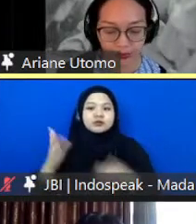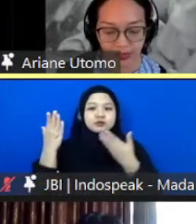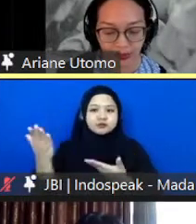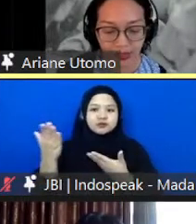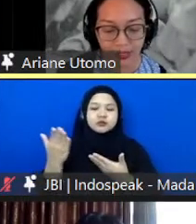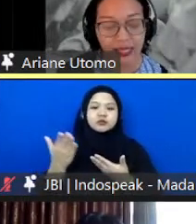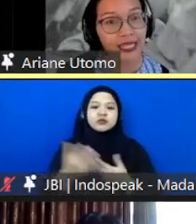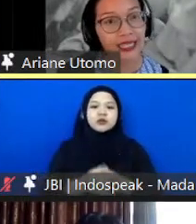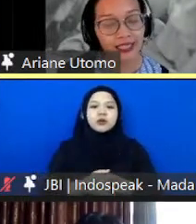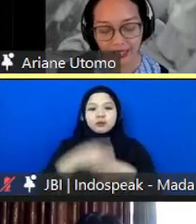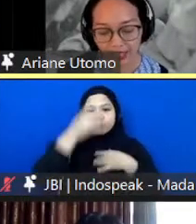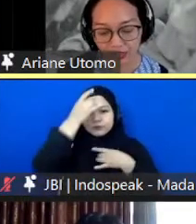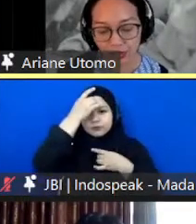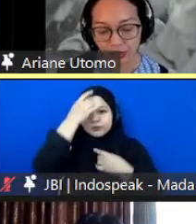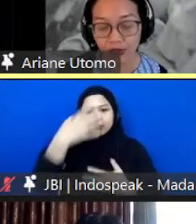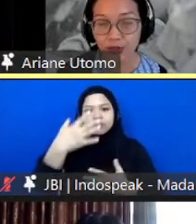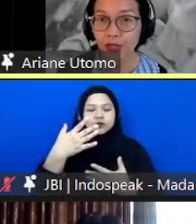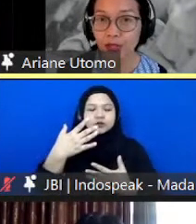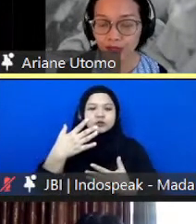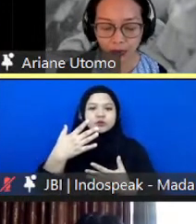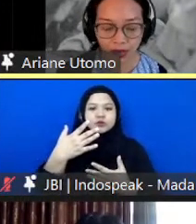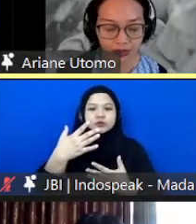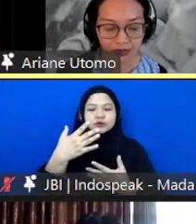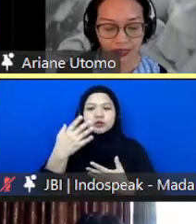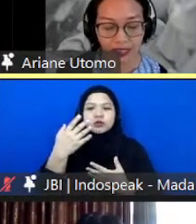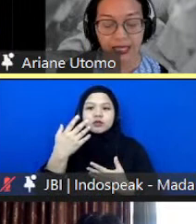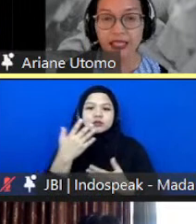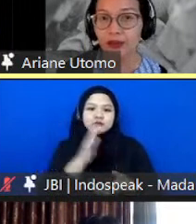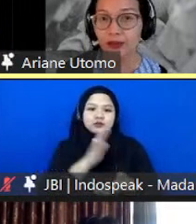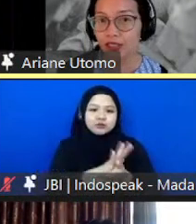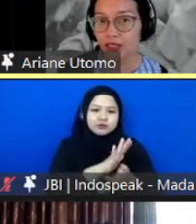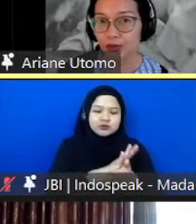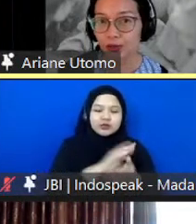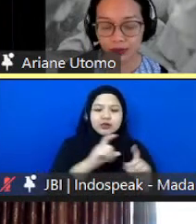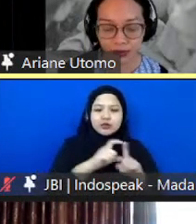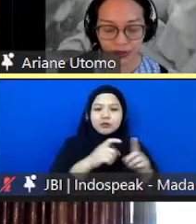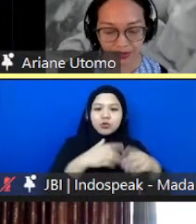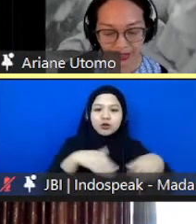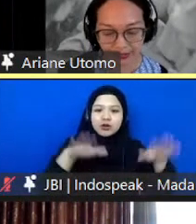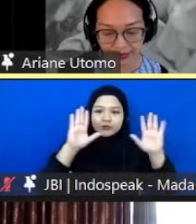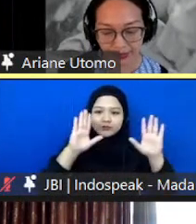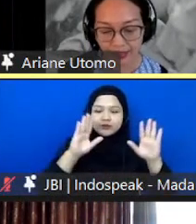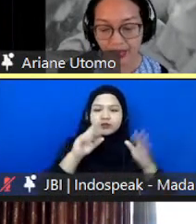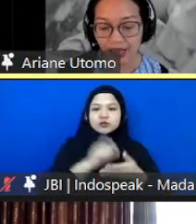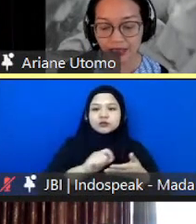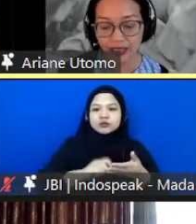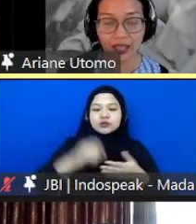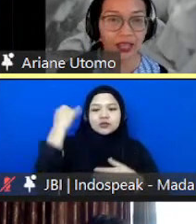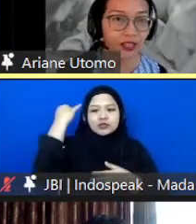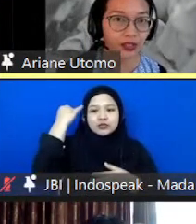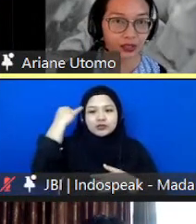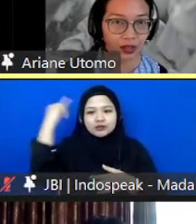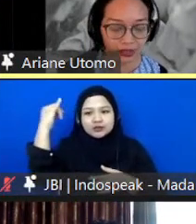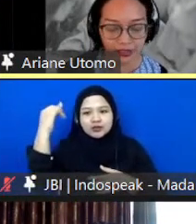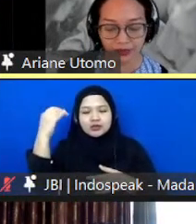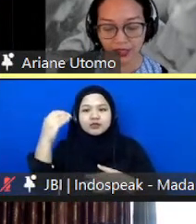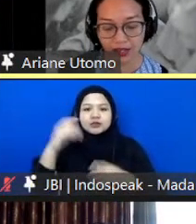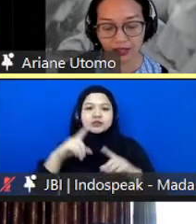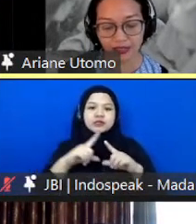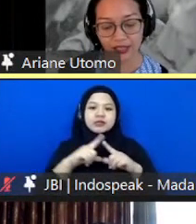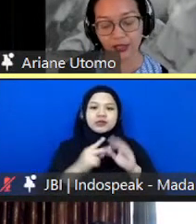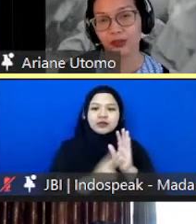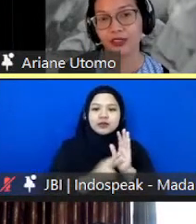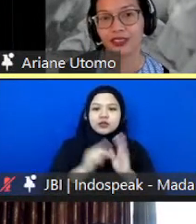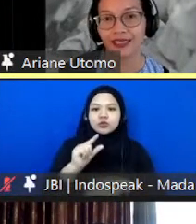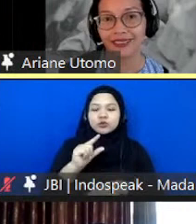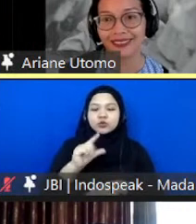Emeritus Professor, he is attached to the School of Demography in the Research School of Social Sciences at the ANU College of the